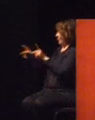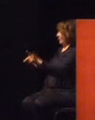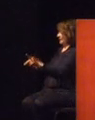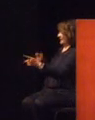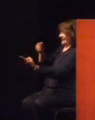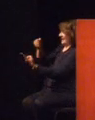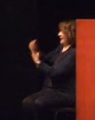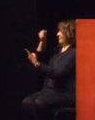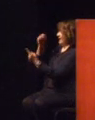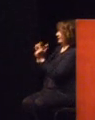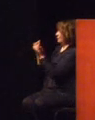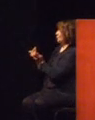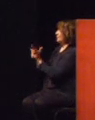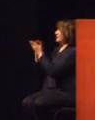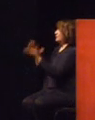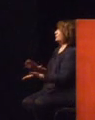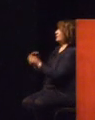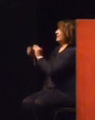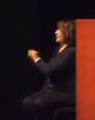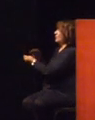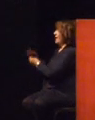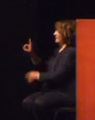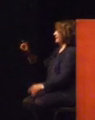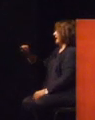in our student demographic data.